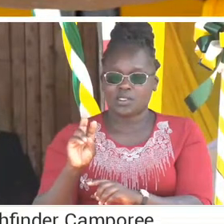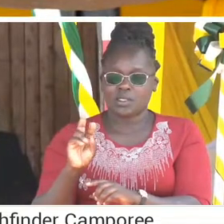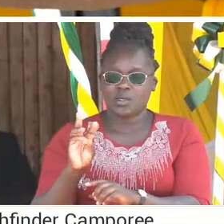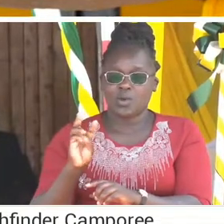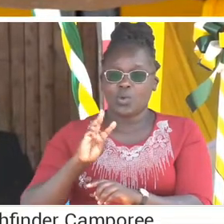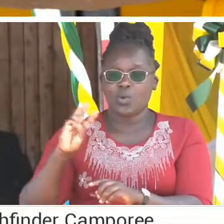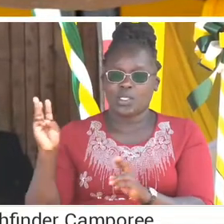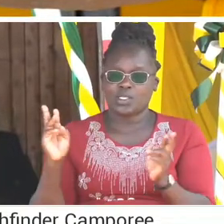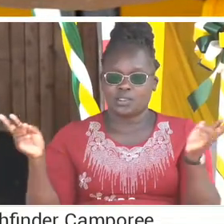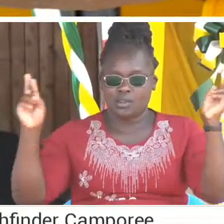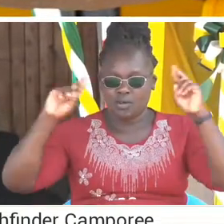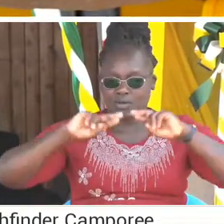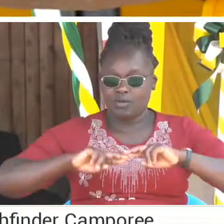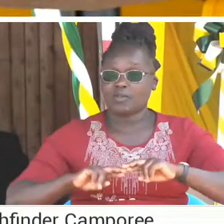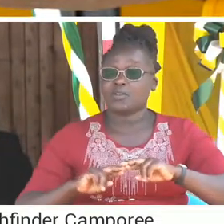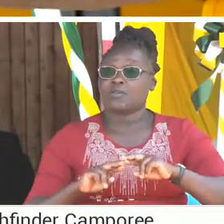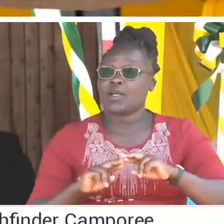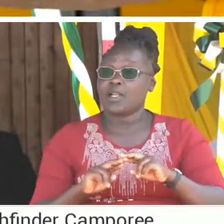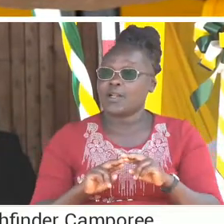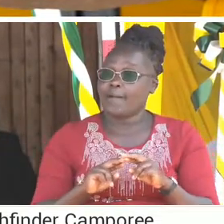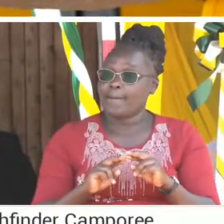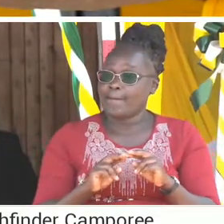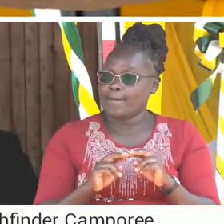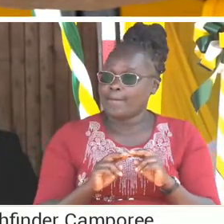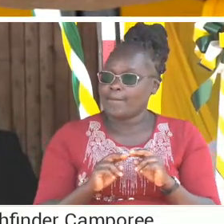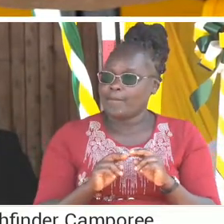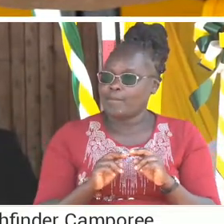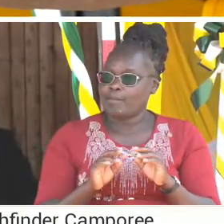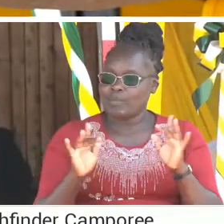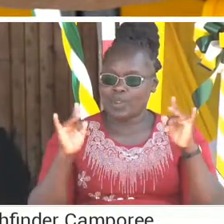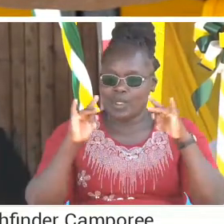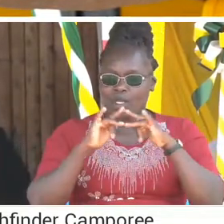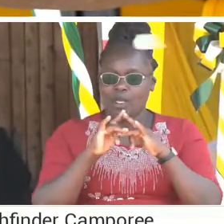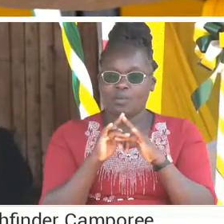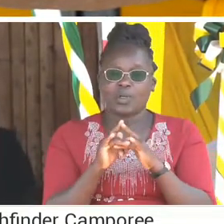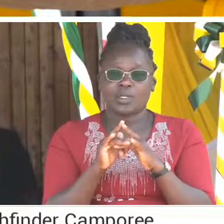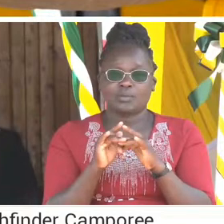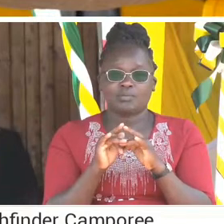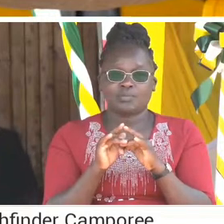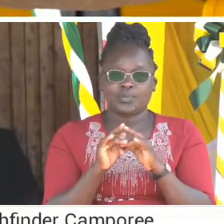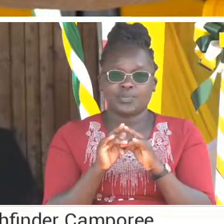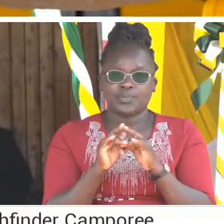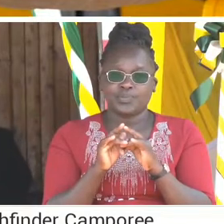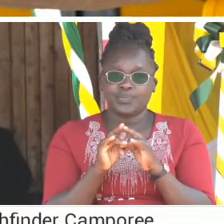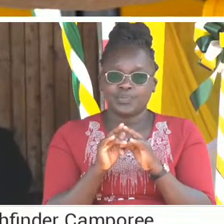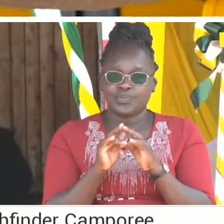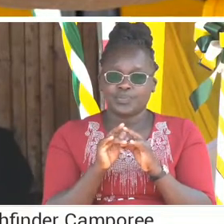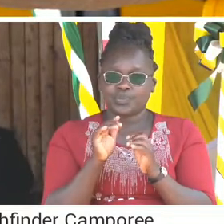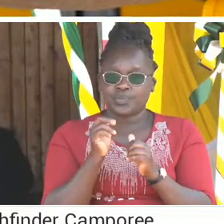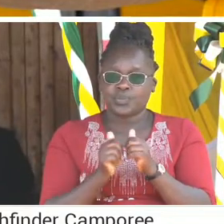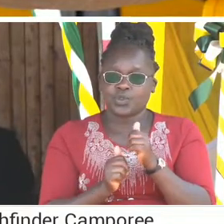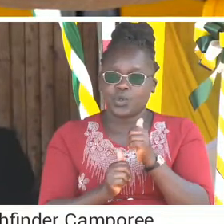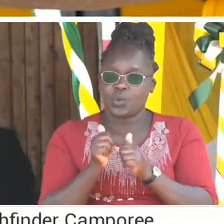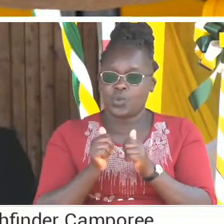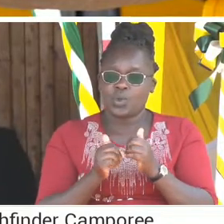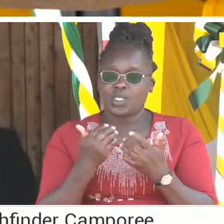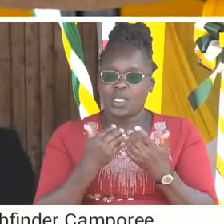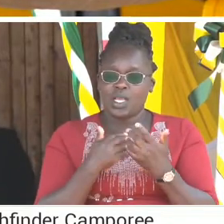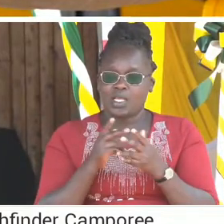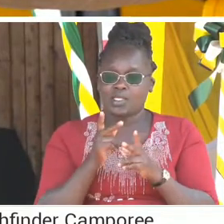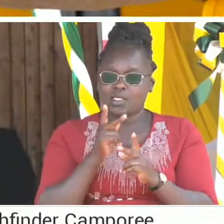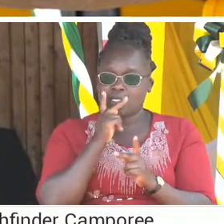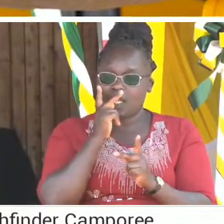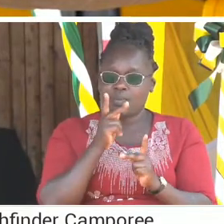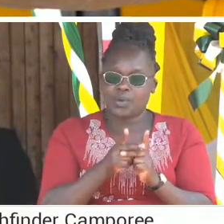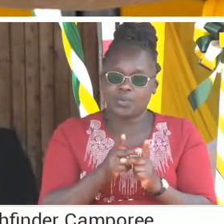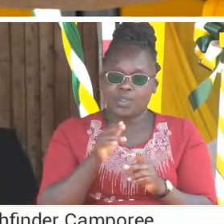Kapsabet, our theme, Believe the Promise, which is anchored in the book of